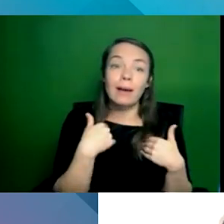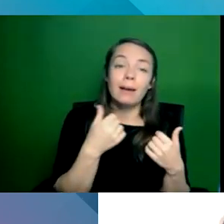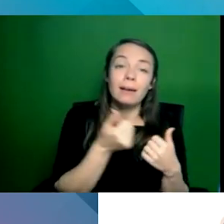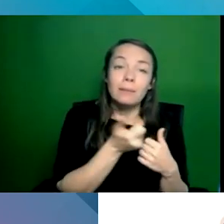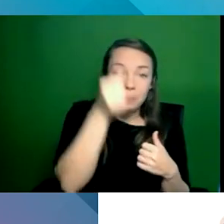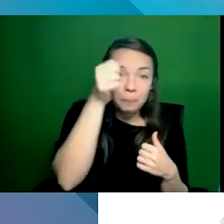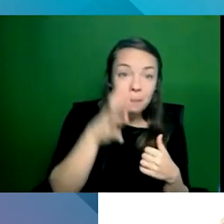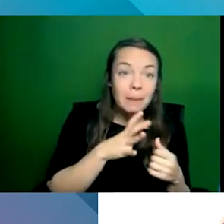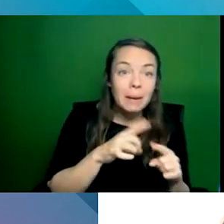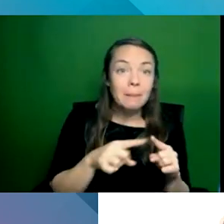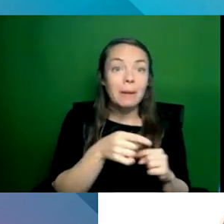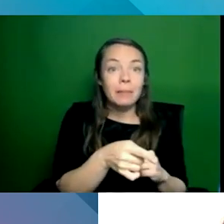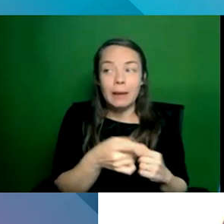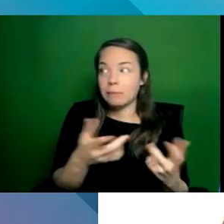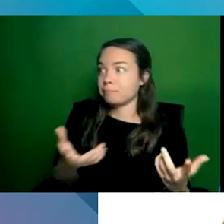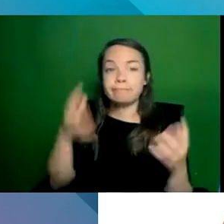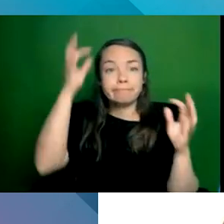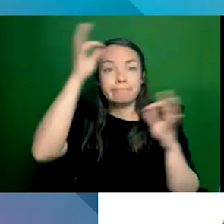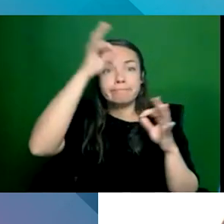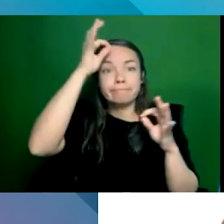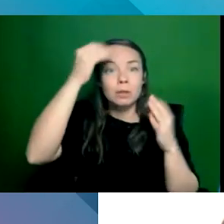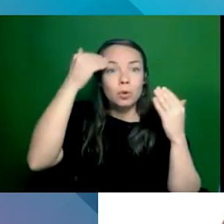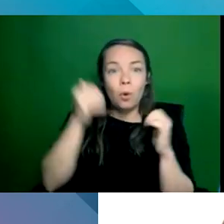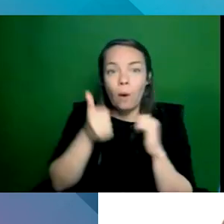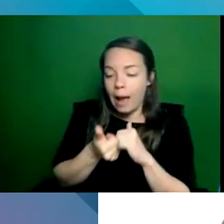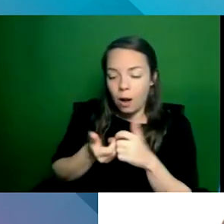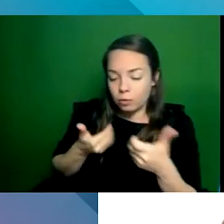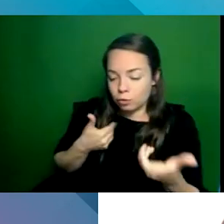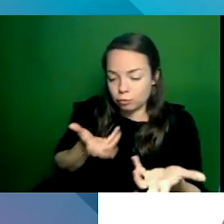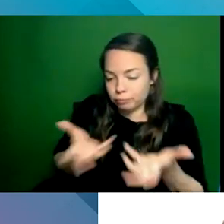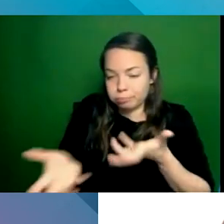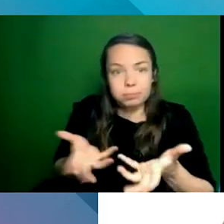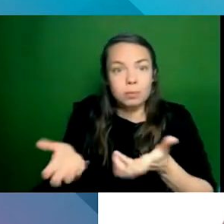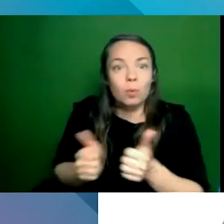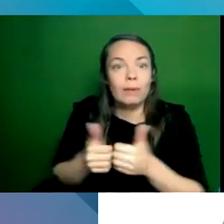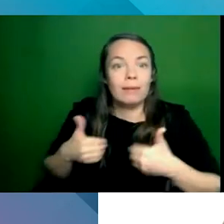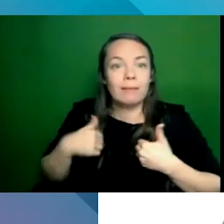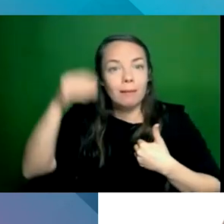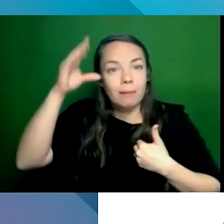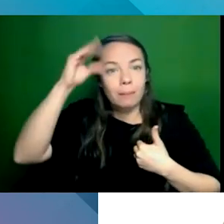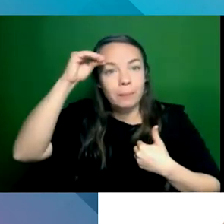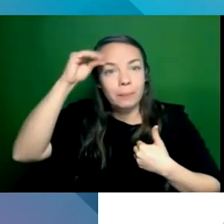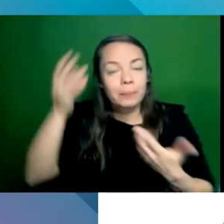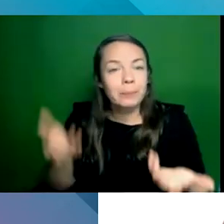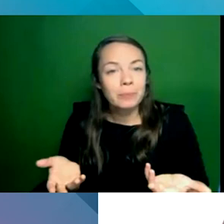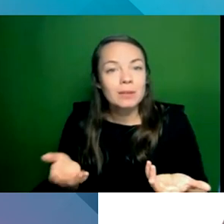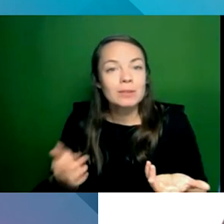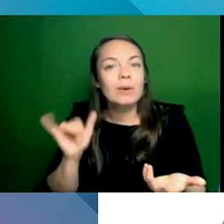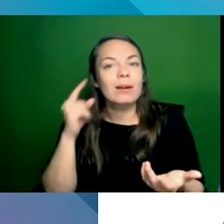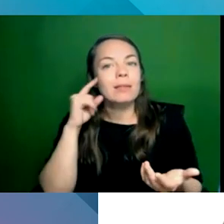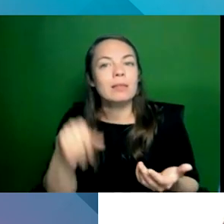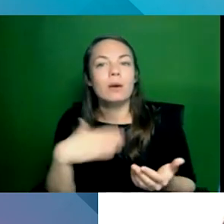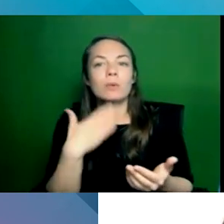well, how do I have the conversation with young male students? And I think that was a good representation of